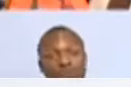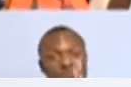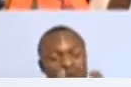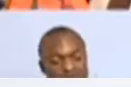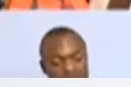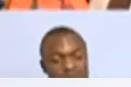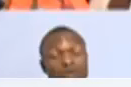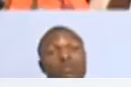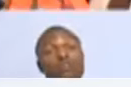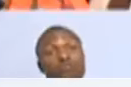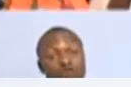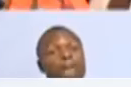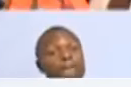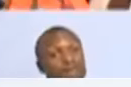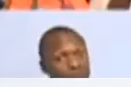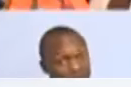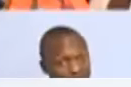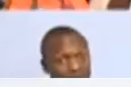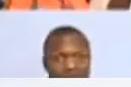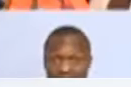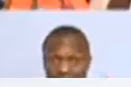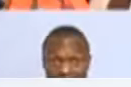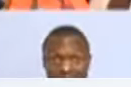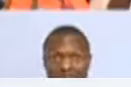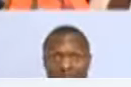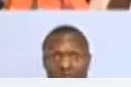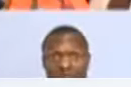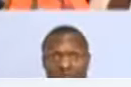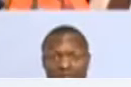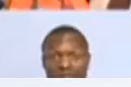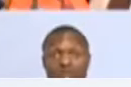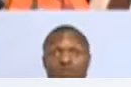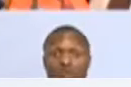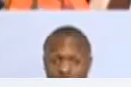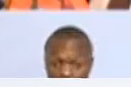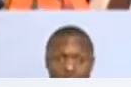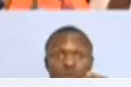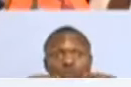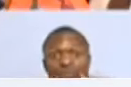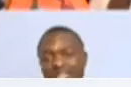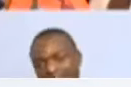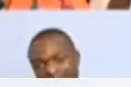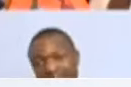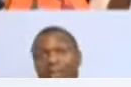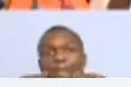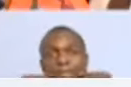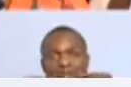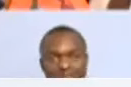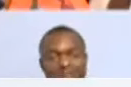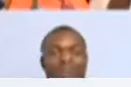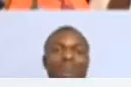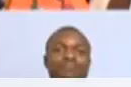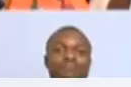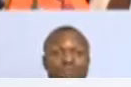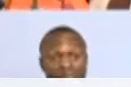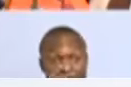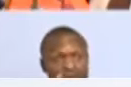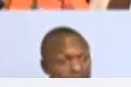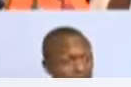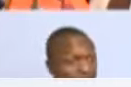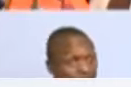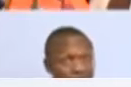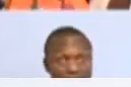avoid abusing, I repeat, social media and other media. You have seen countries go